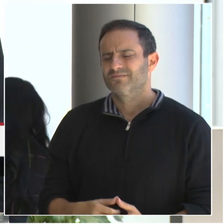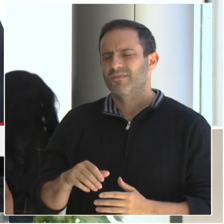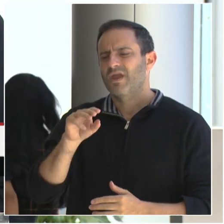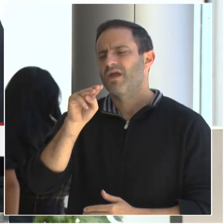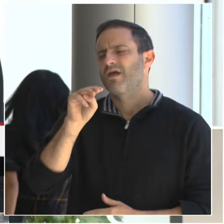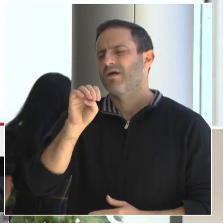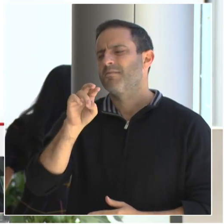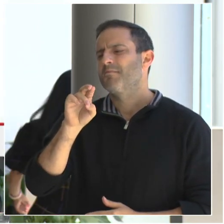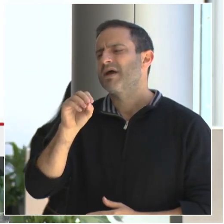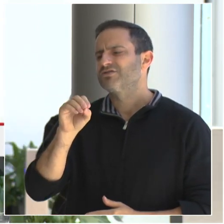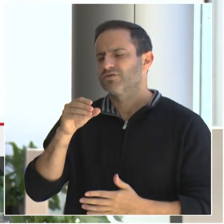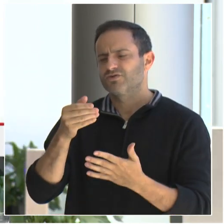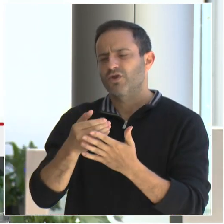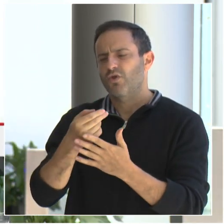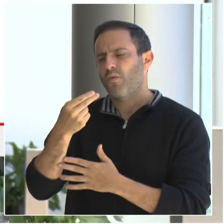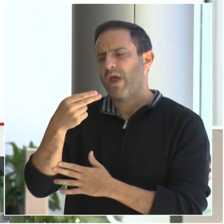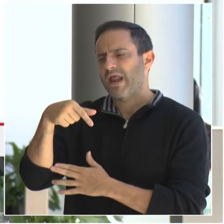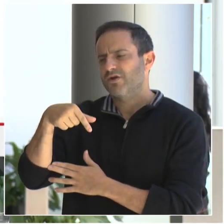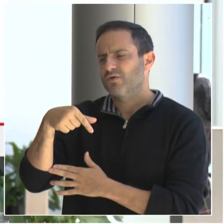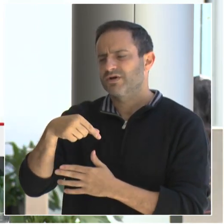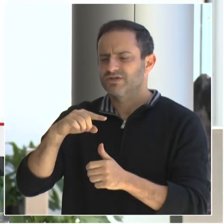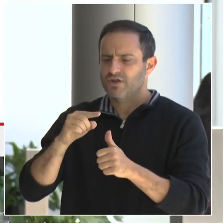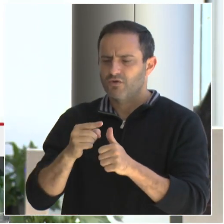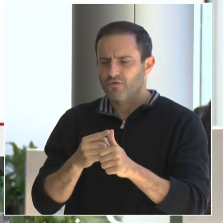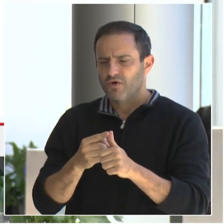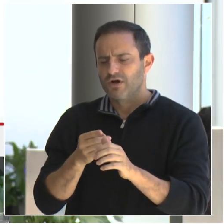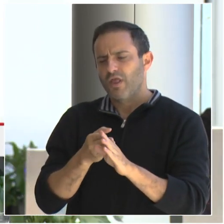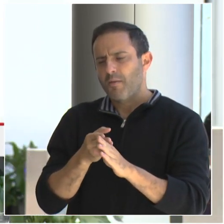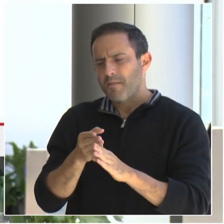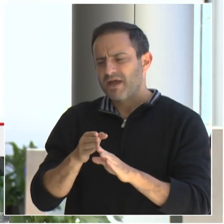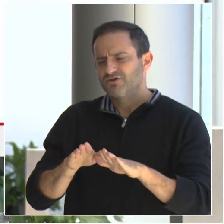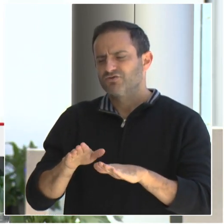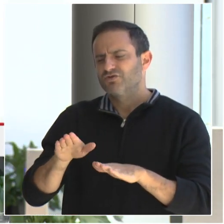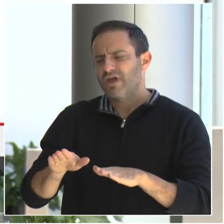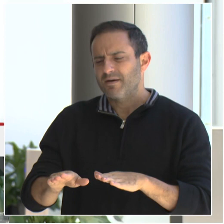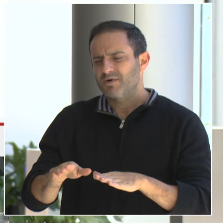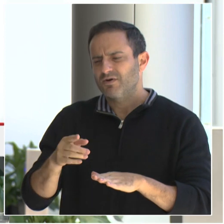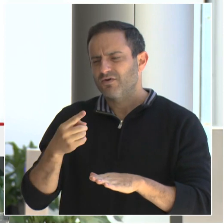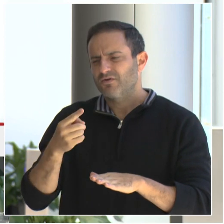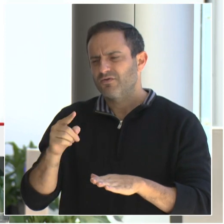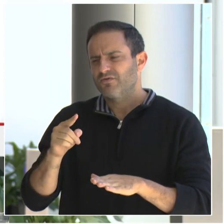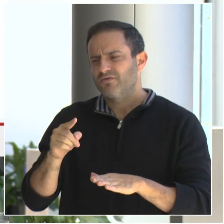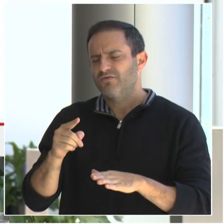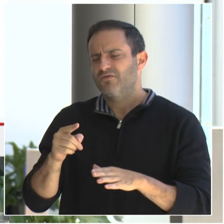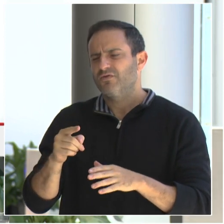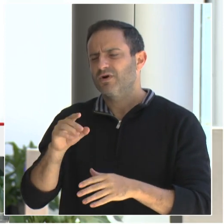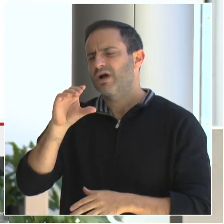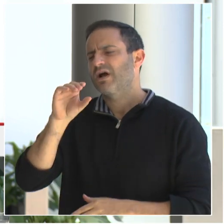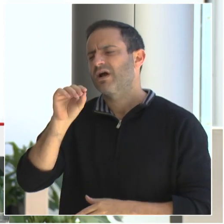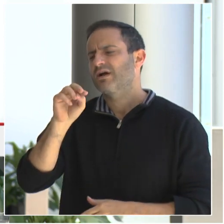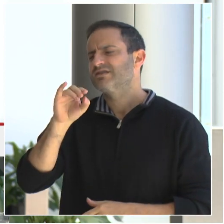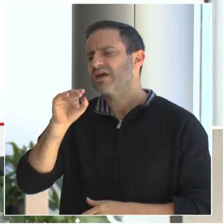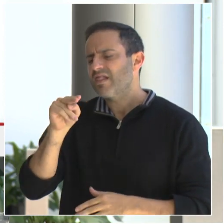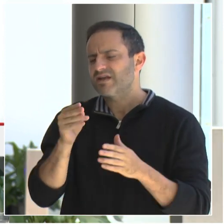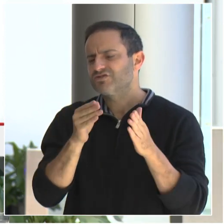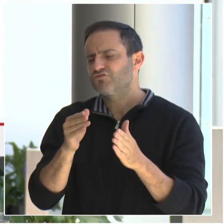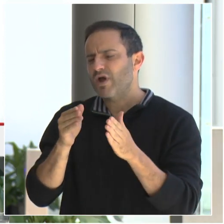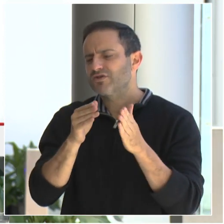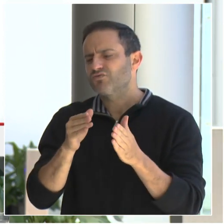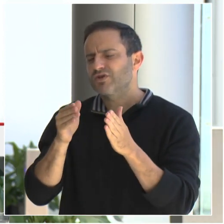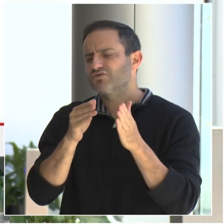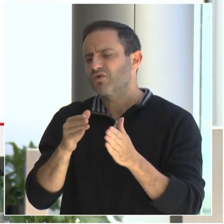Metro's new headquarters is the first major step in a broader office consolidation strategy that will save the Transit